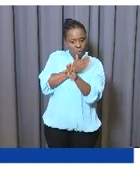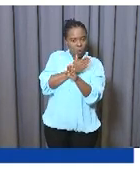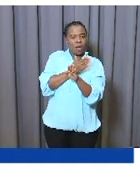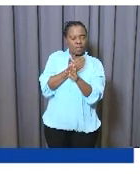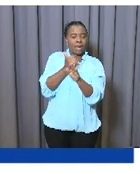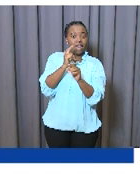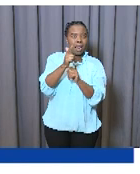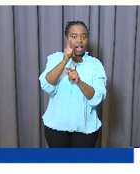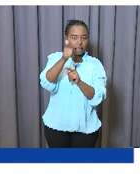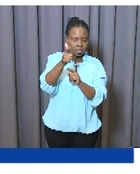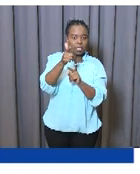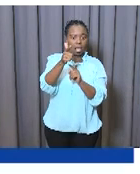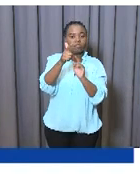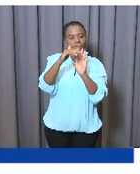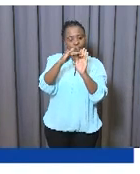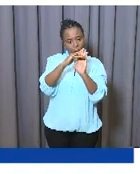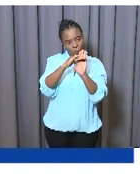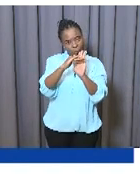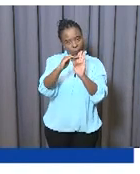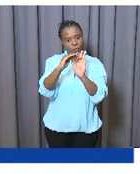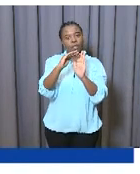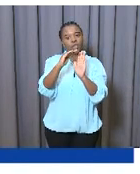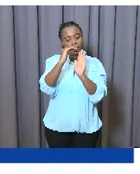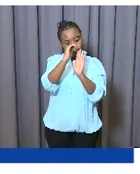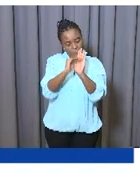later the curve started to flatten.